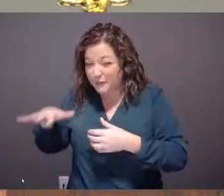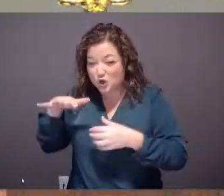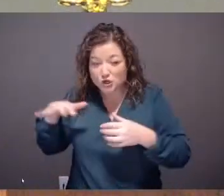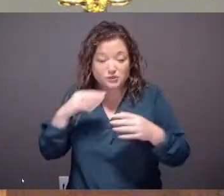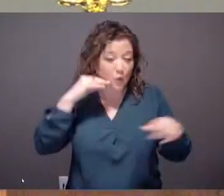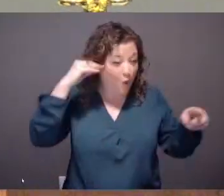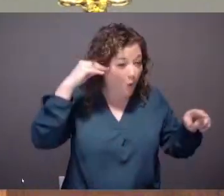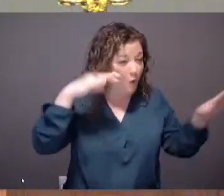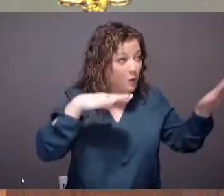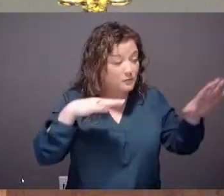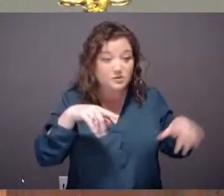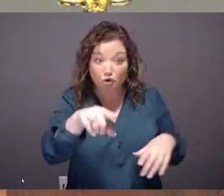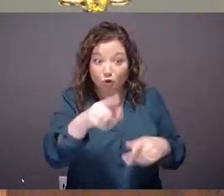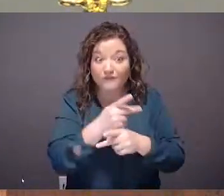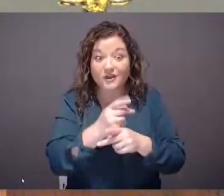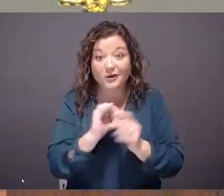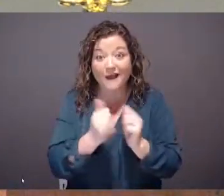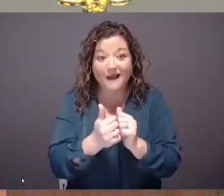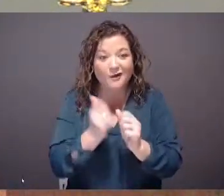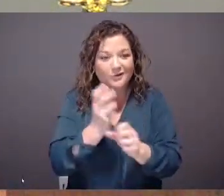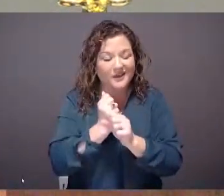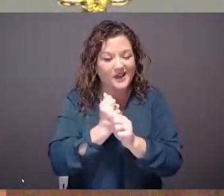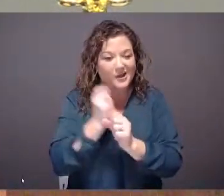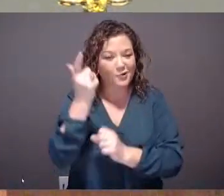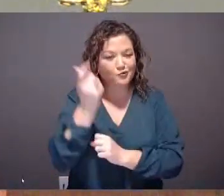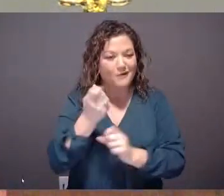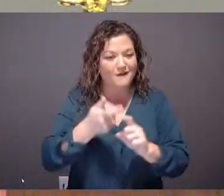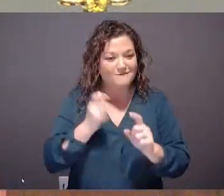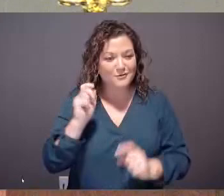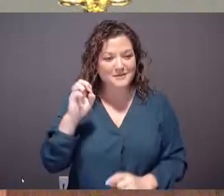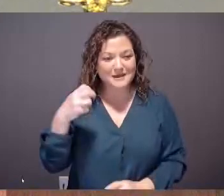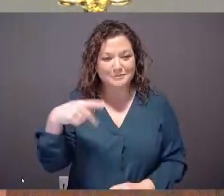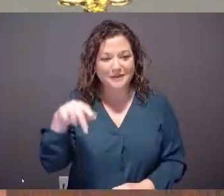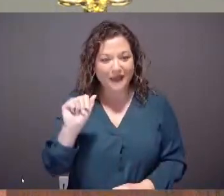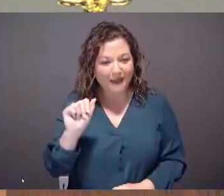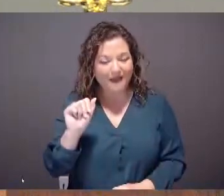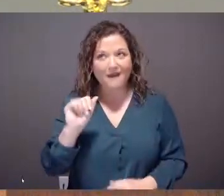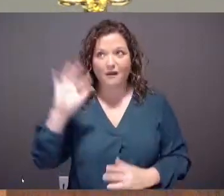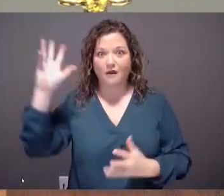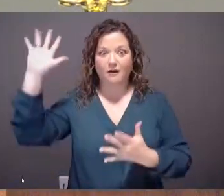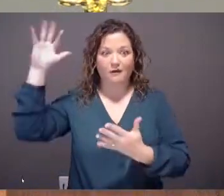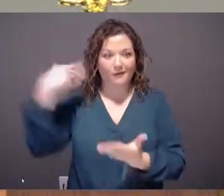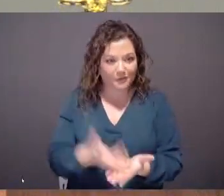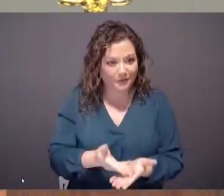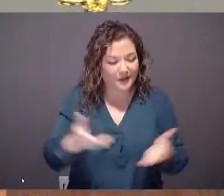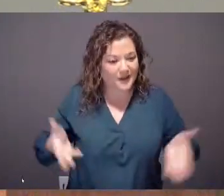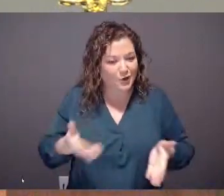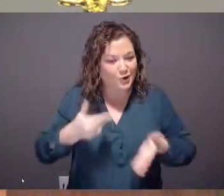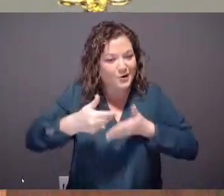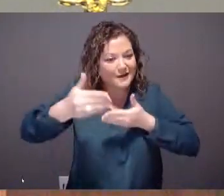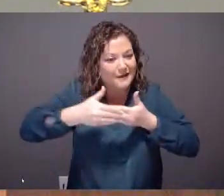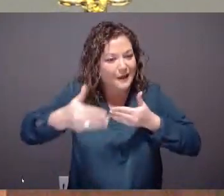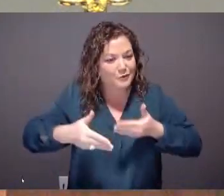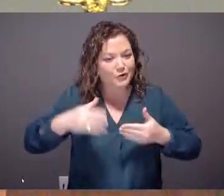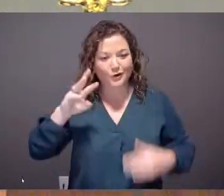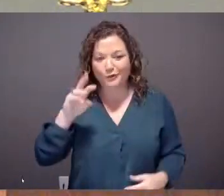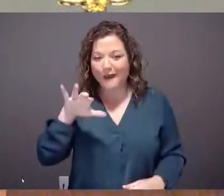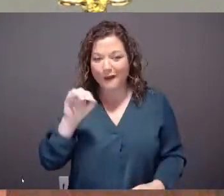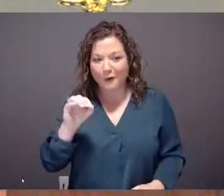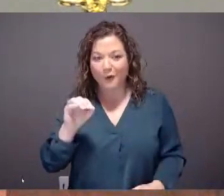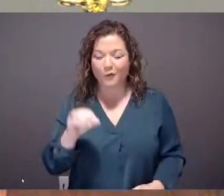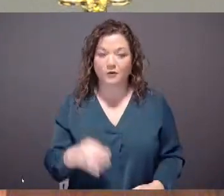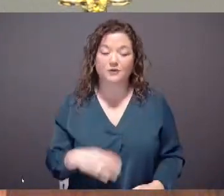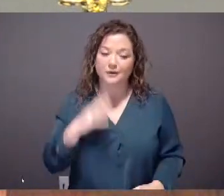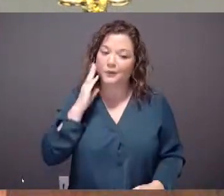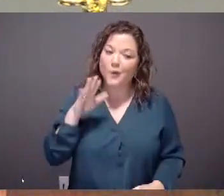EPA to make that kind of wander all the way back to our neighborhood in Waco. So you never know how the federal grants work, but this